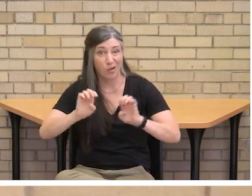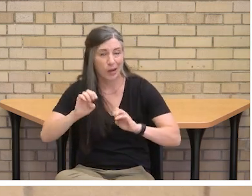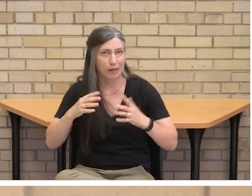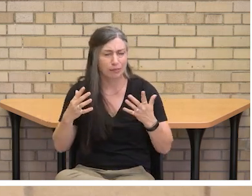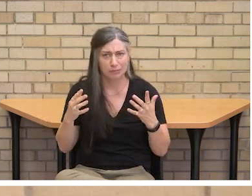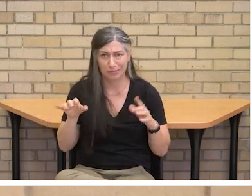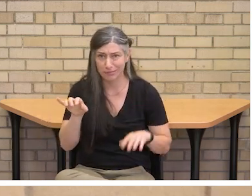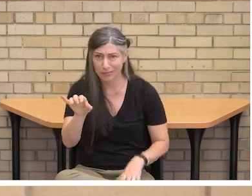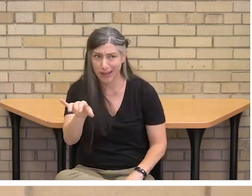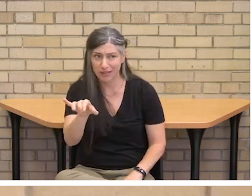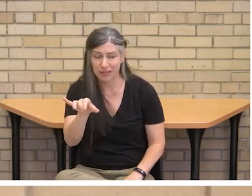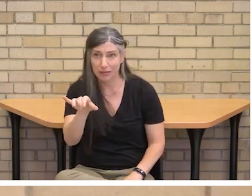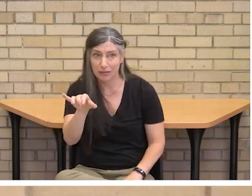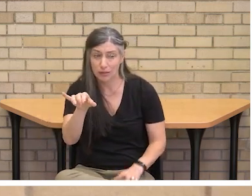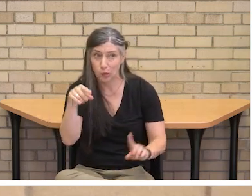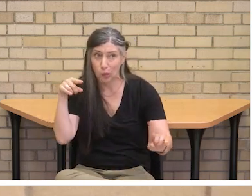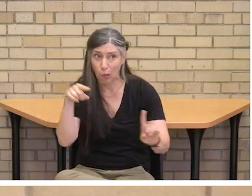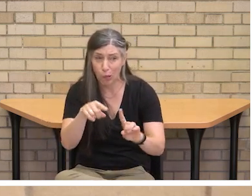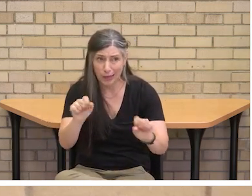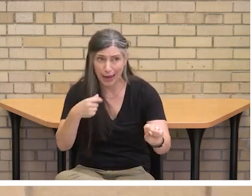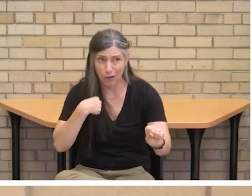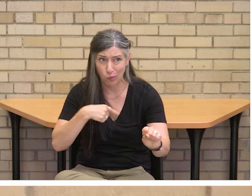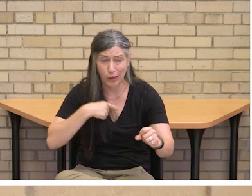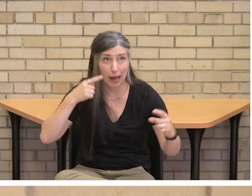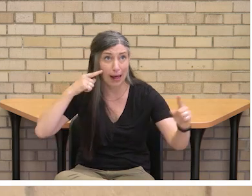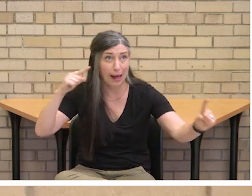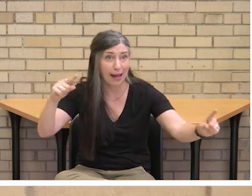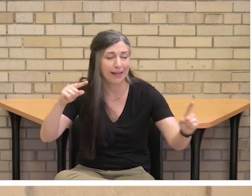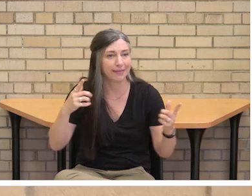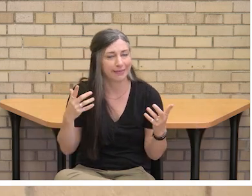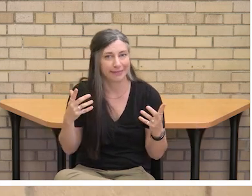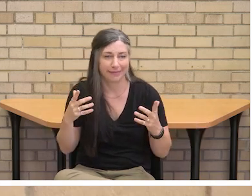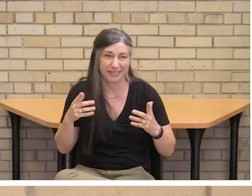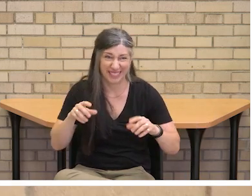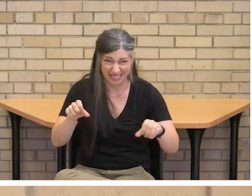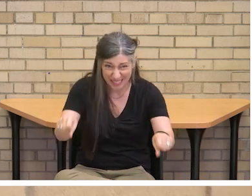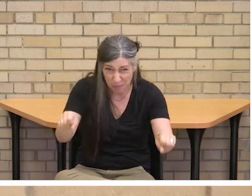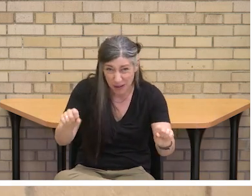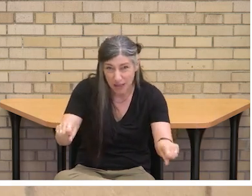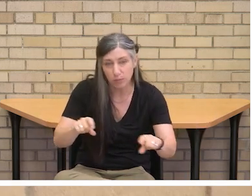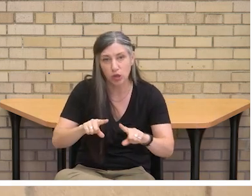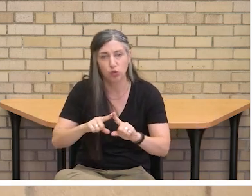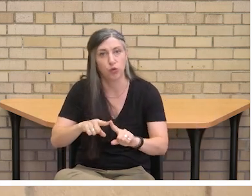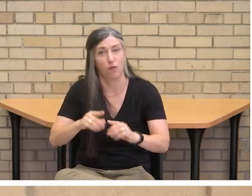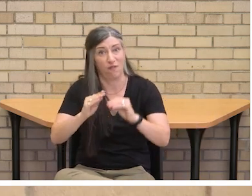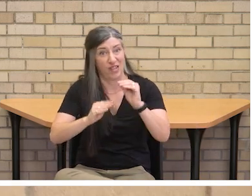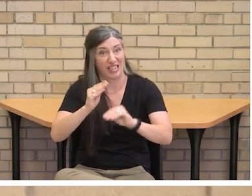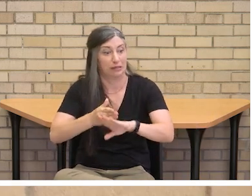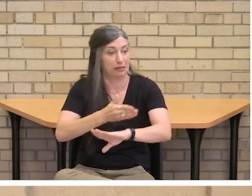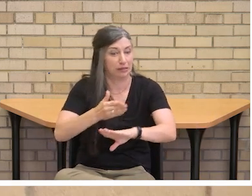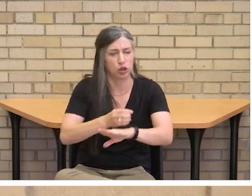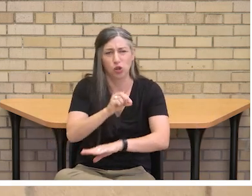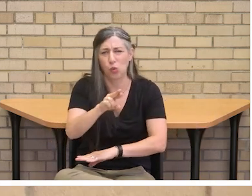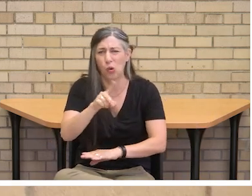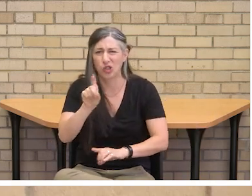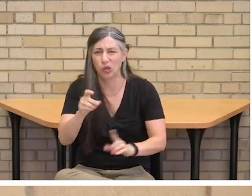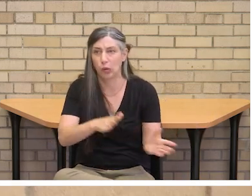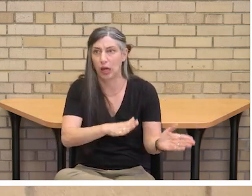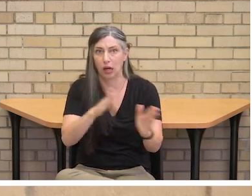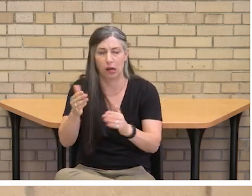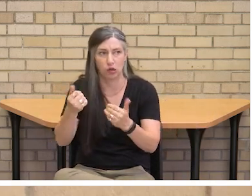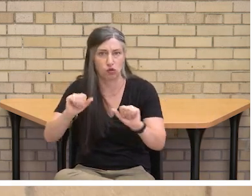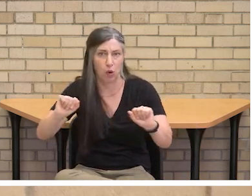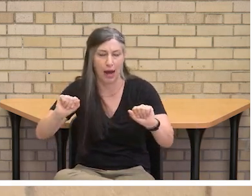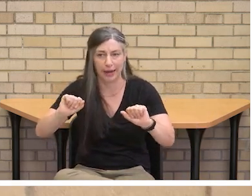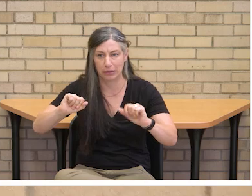get there feasibly and prudently by rehabilitating the bridge, or do we need to investigate an all-new